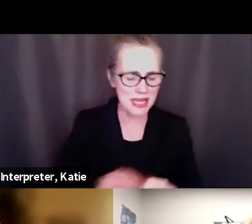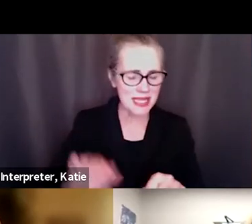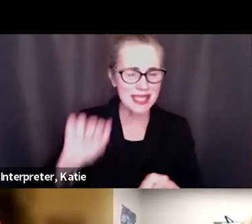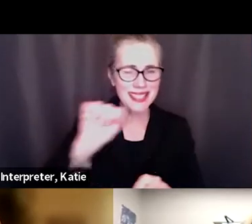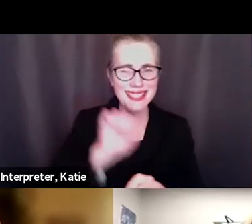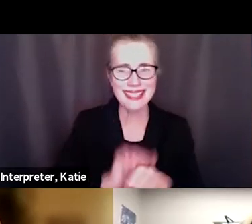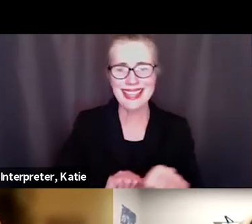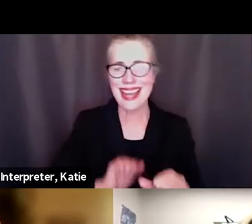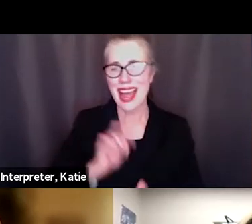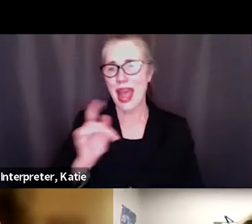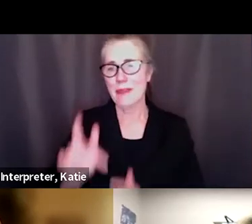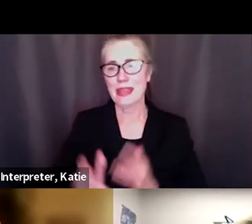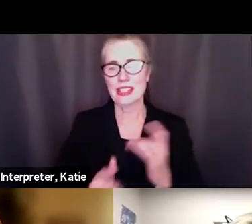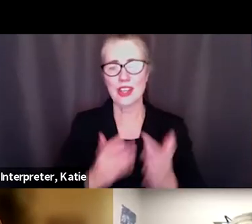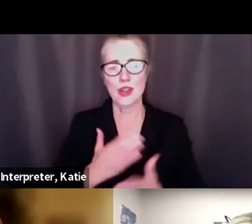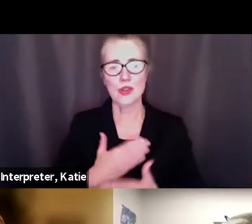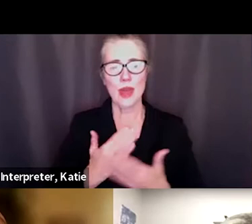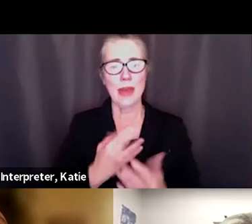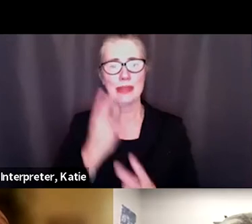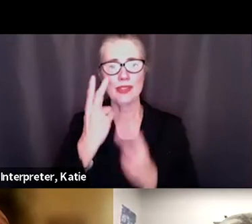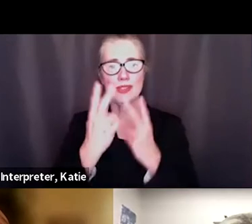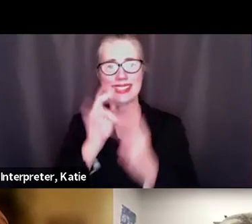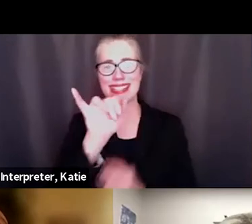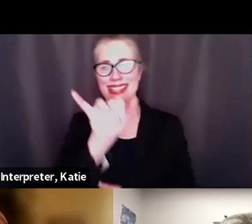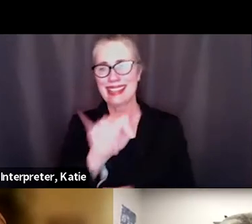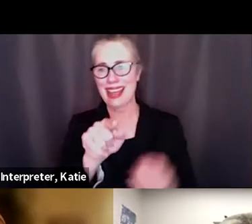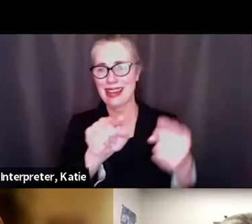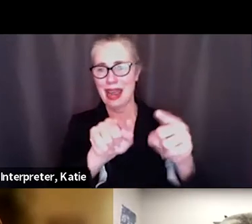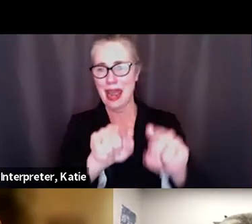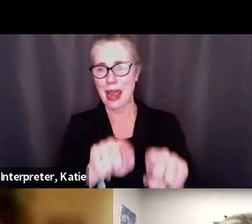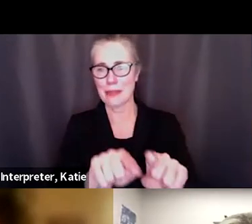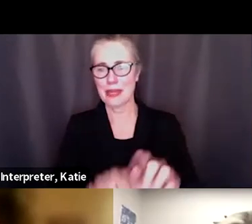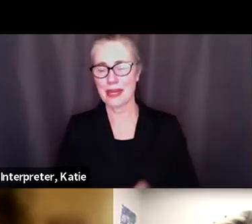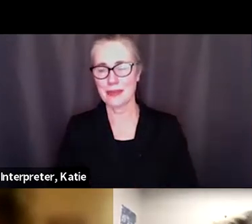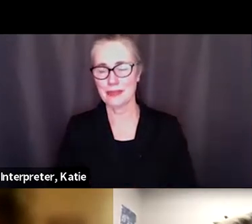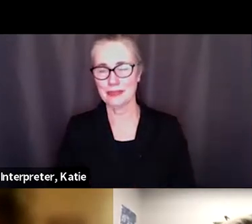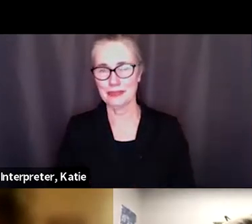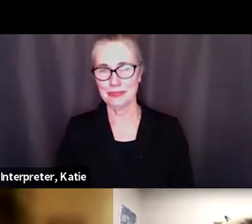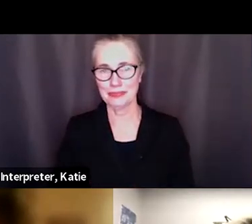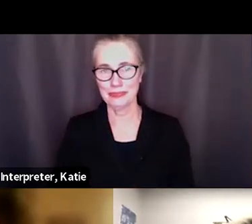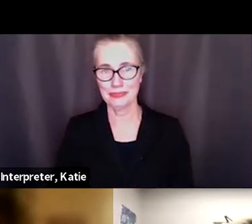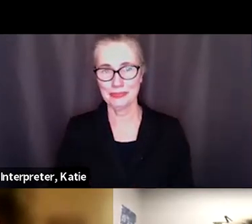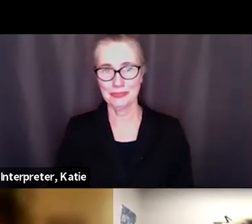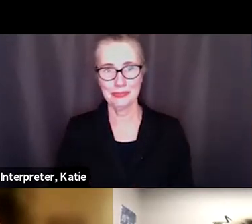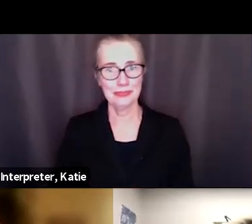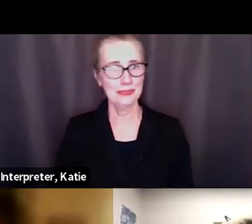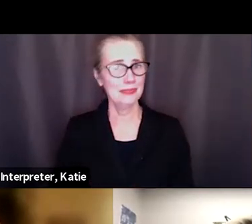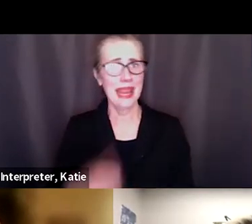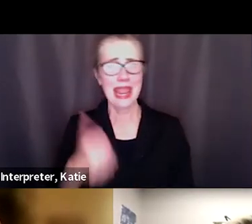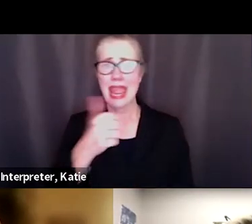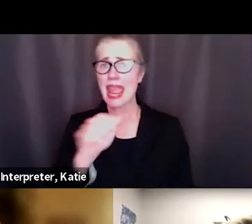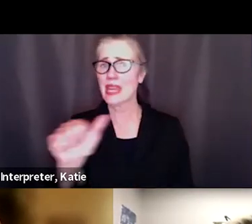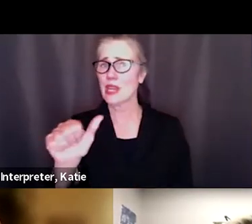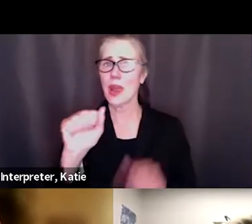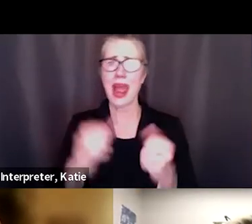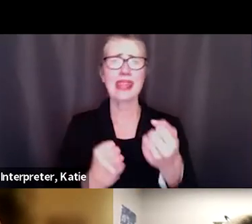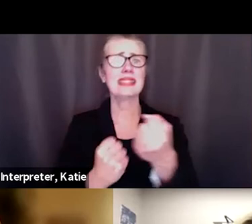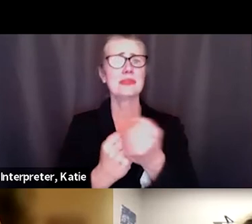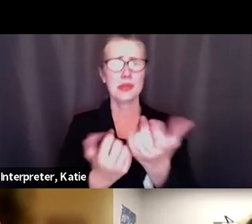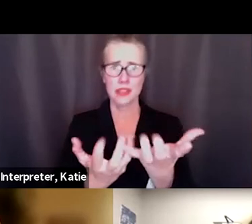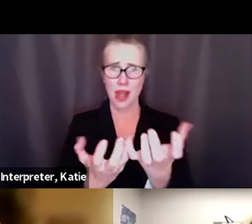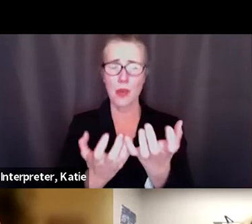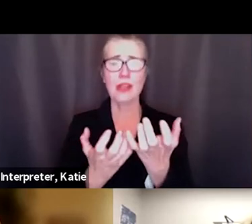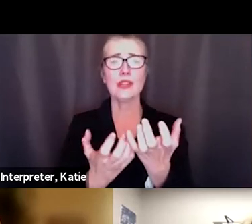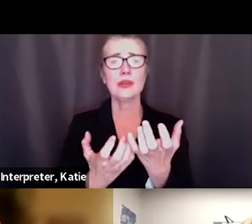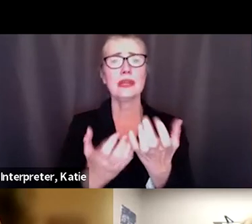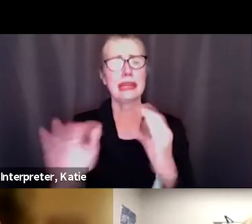excited i'm so happy to see it and i want to support you any way i may so send me an